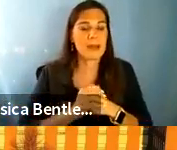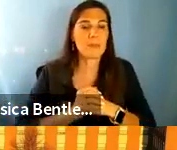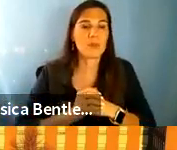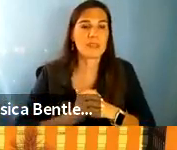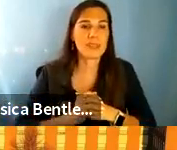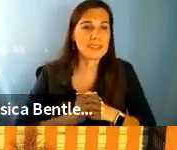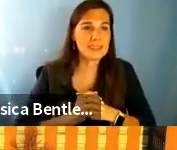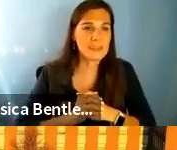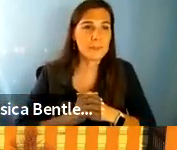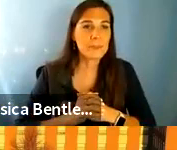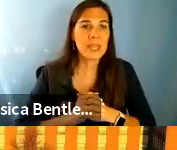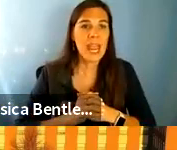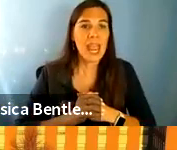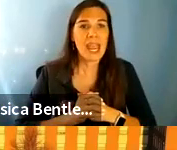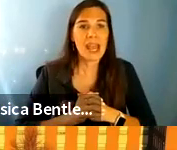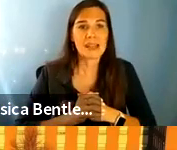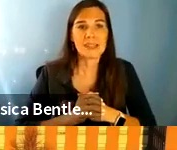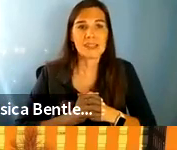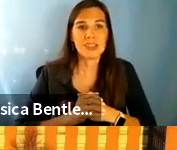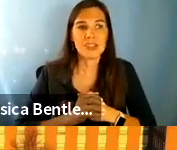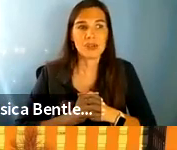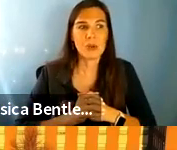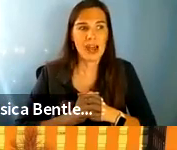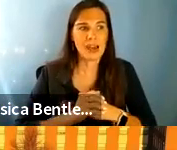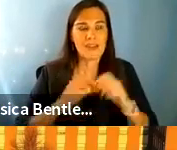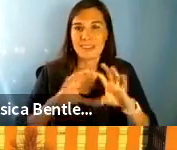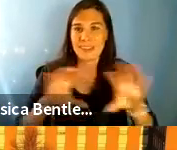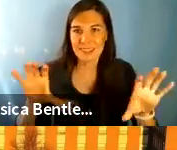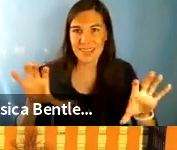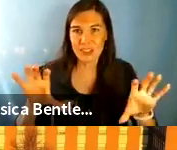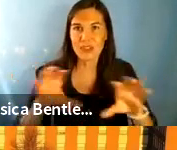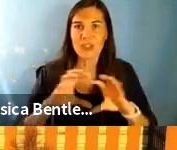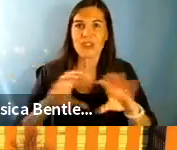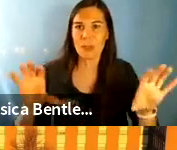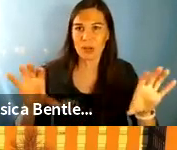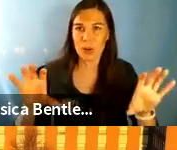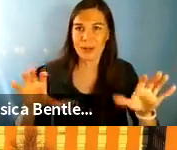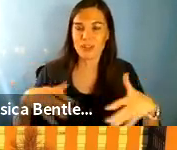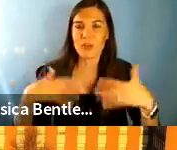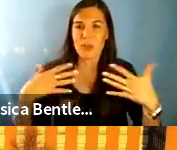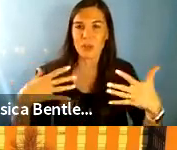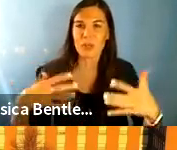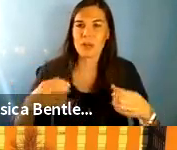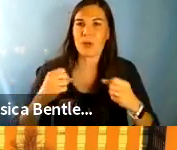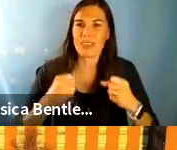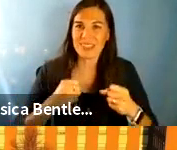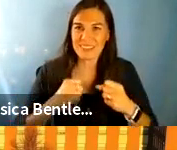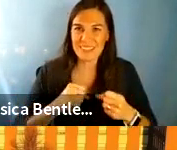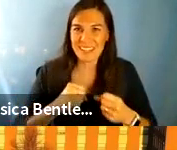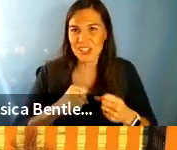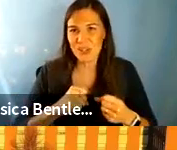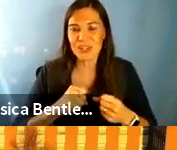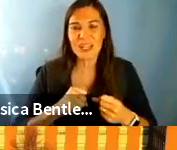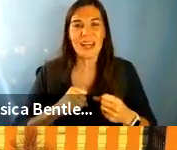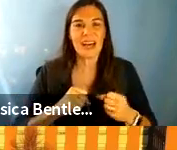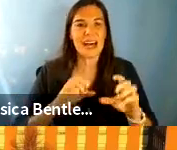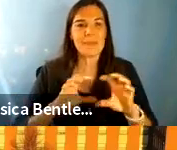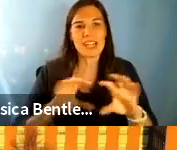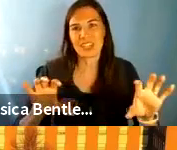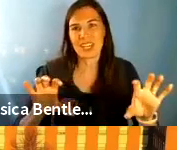students within the system. And you have a set schedule, you know where you're going. So people who like more of that set